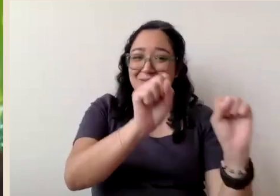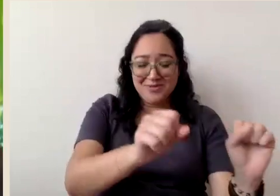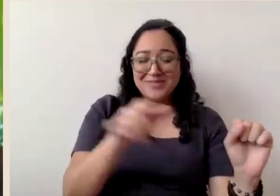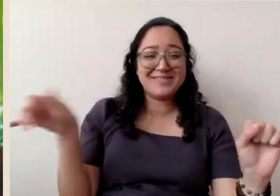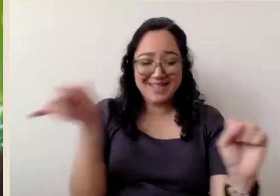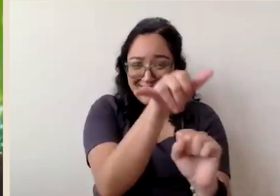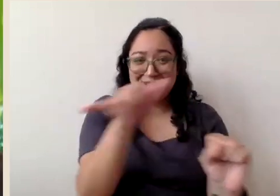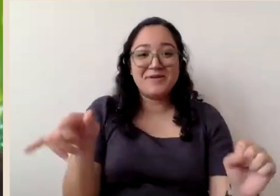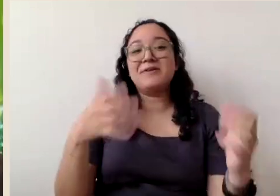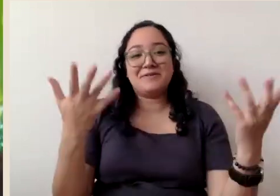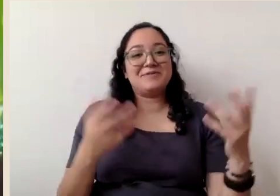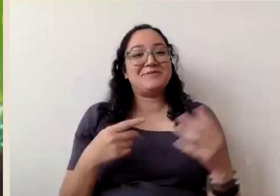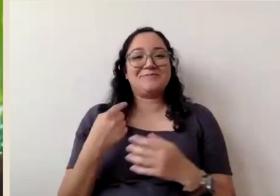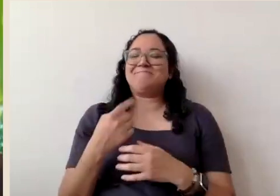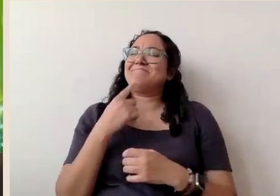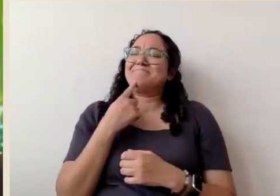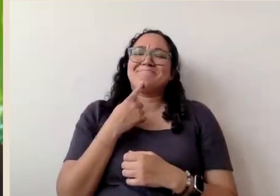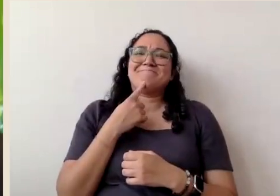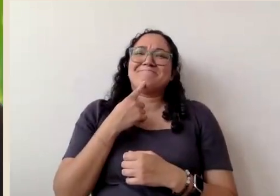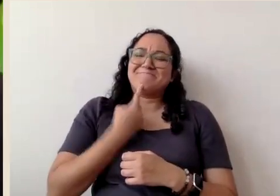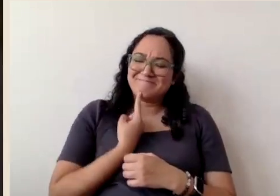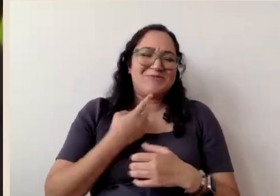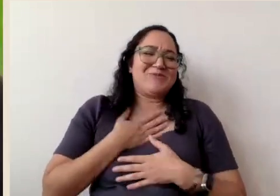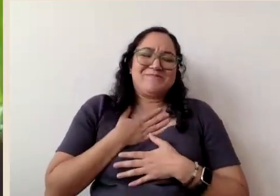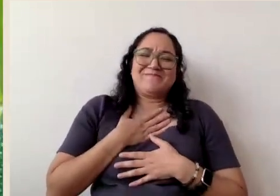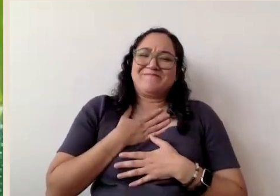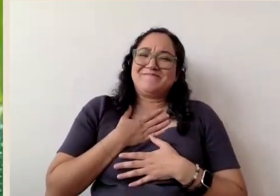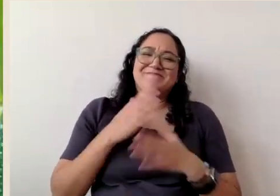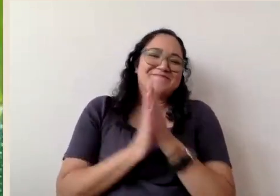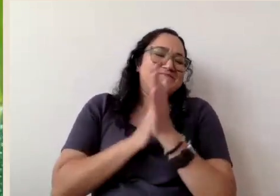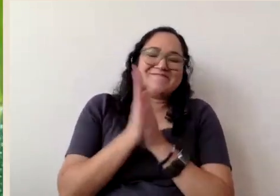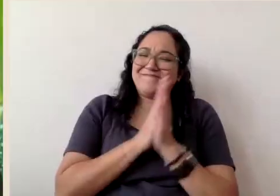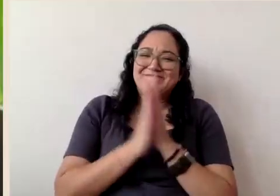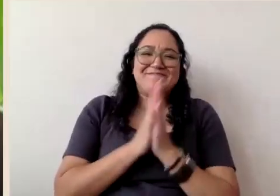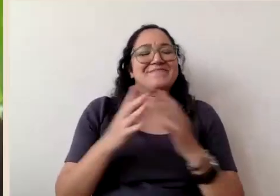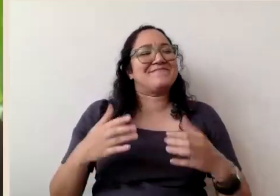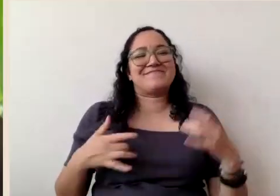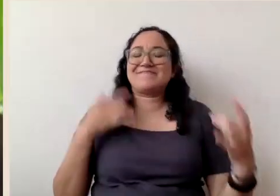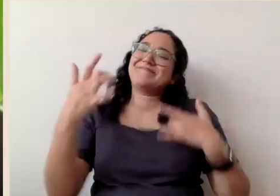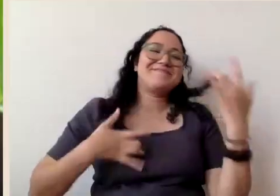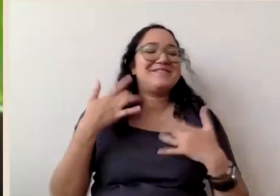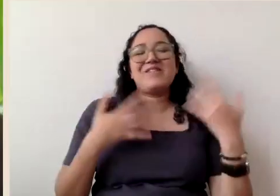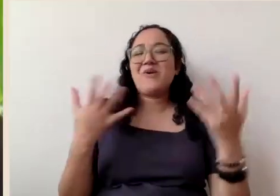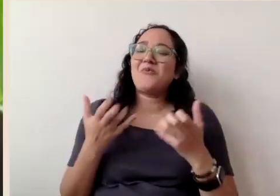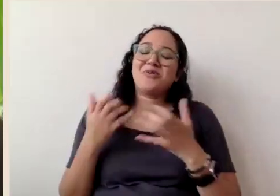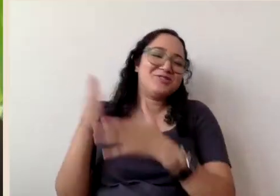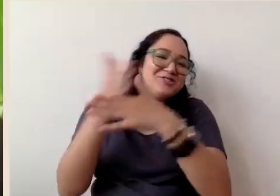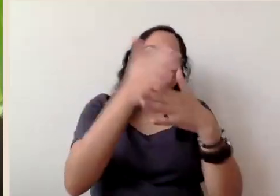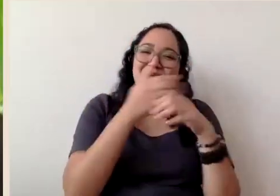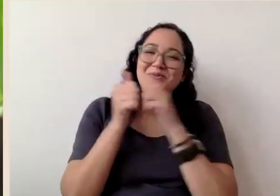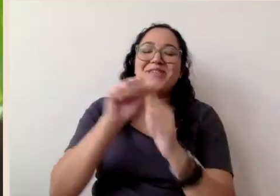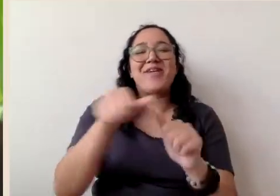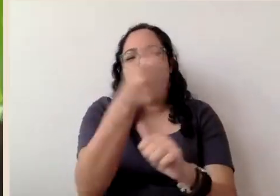something that I deeply am passionate about and something that I just love to do. So I appreciate sharing that passion with others and to see